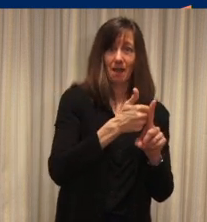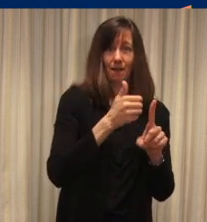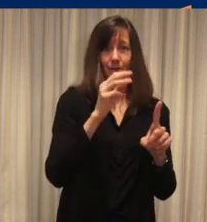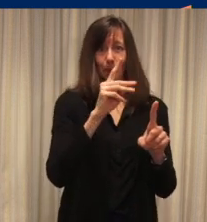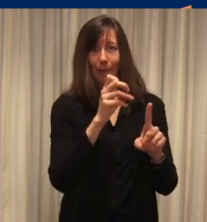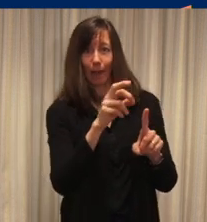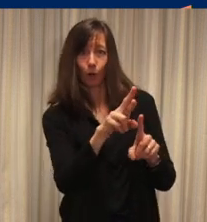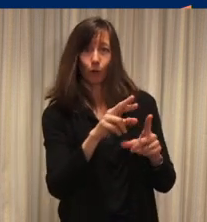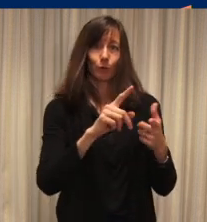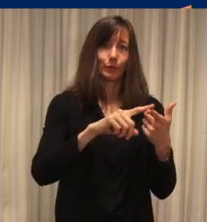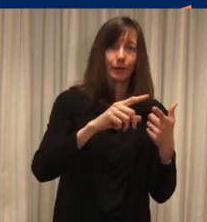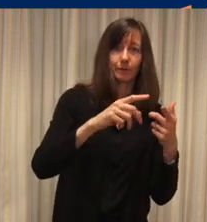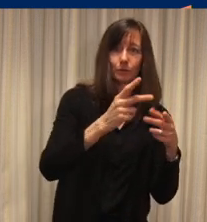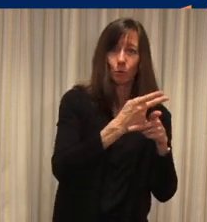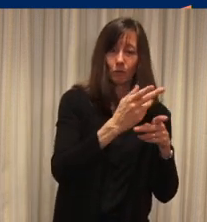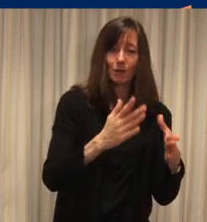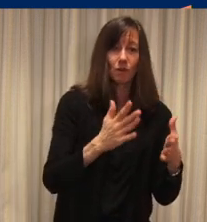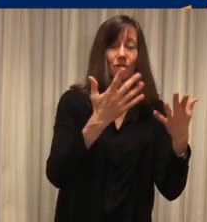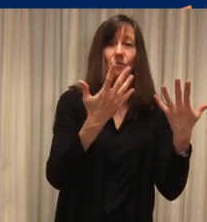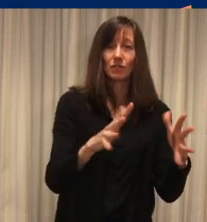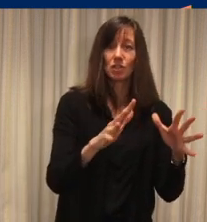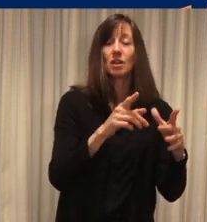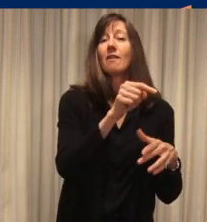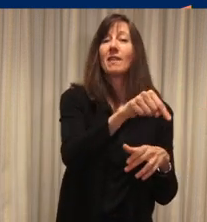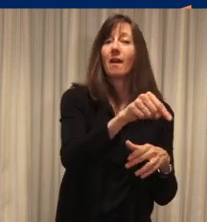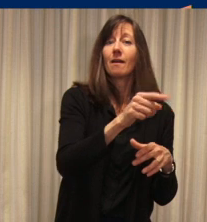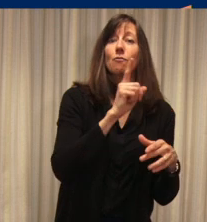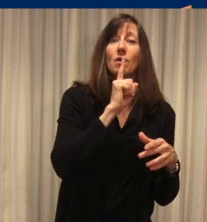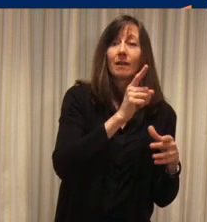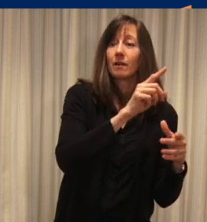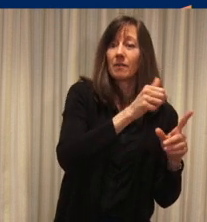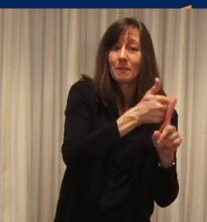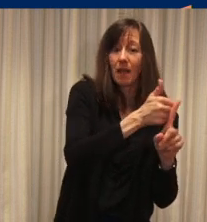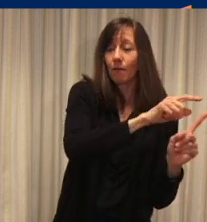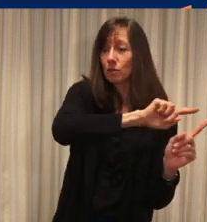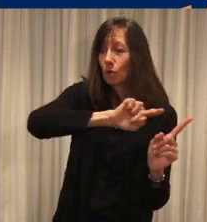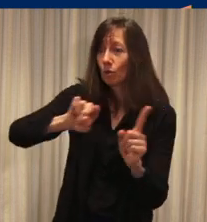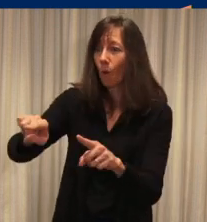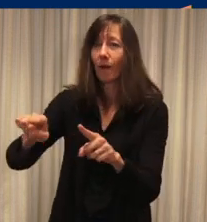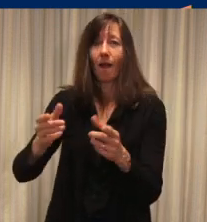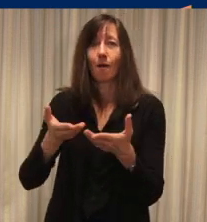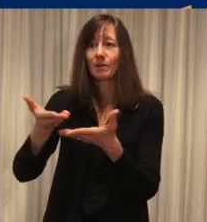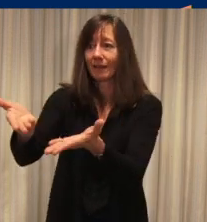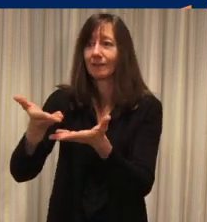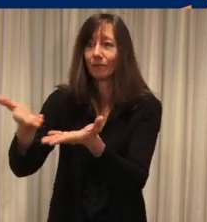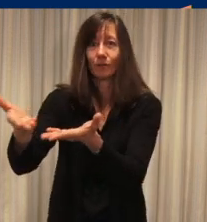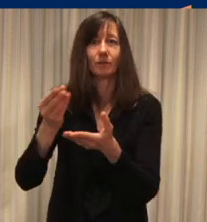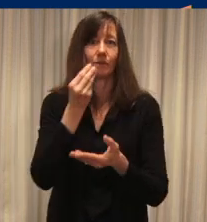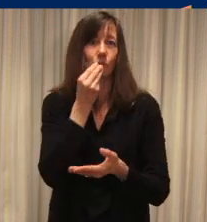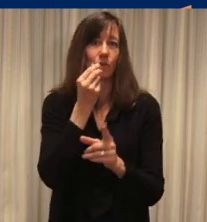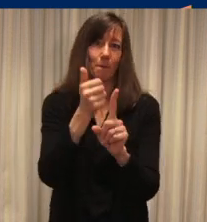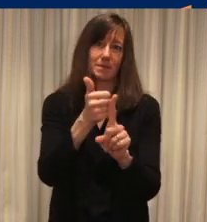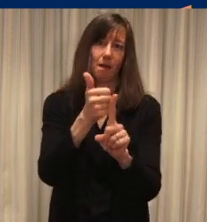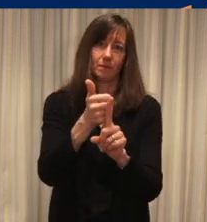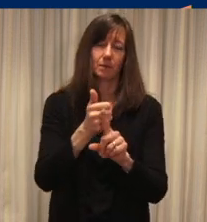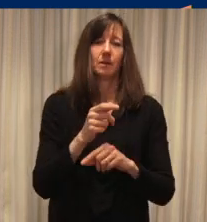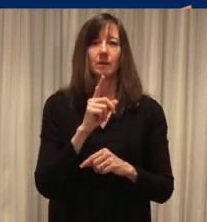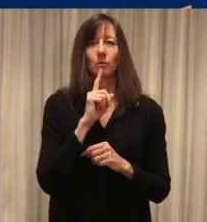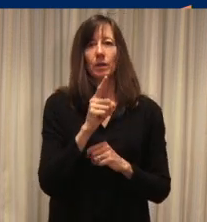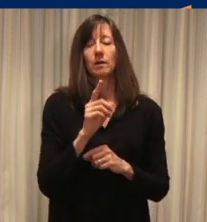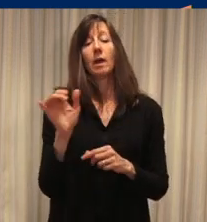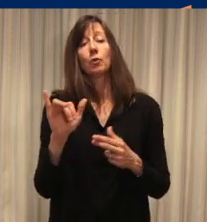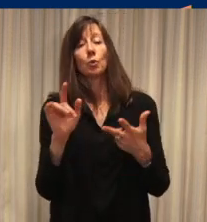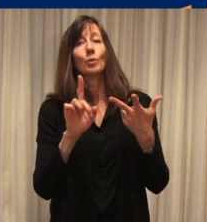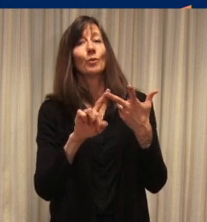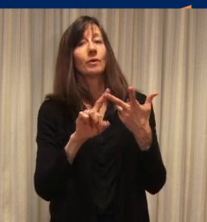absolutely what government should be doing at this time of need. And finally, it's due to over 160